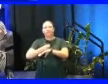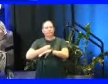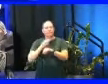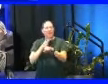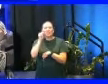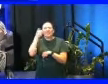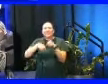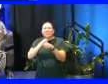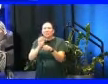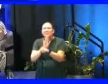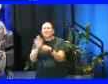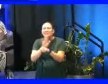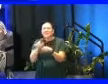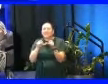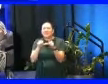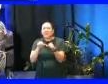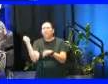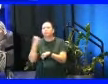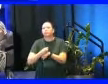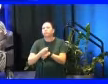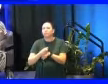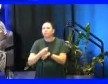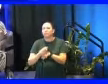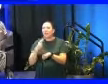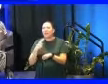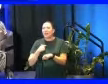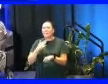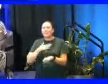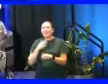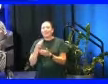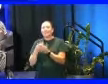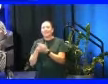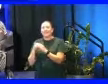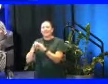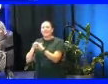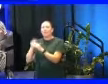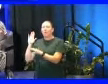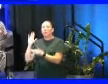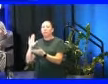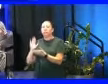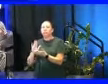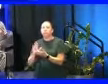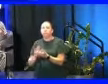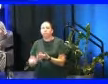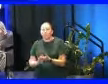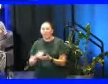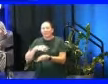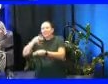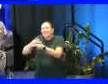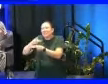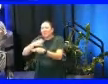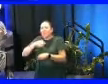years. And I found myself going through my savings. I was also the caretaker for my godfather who died